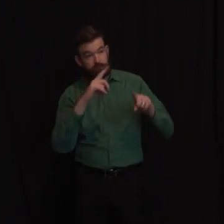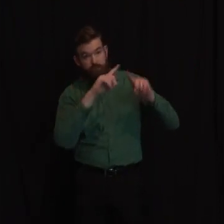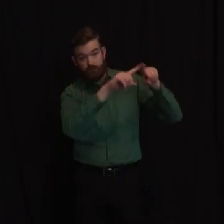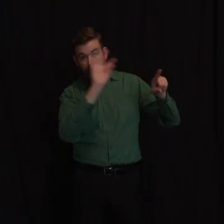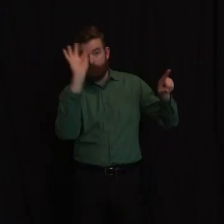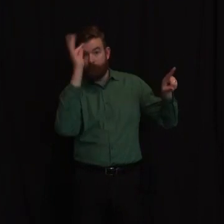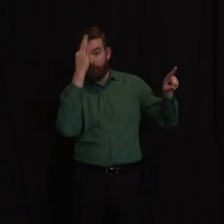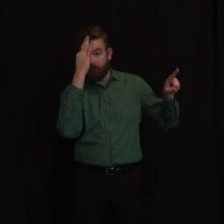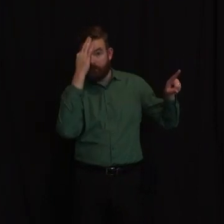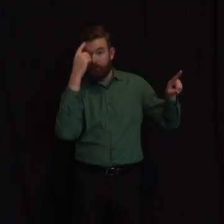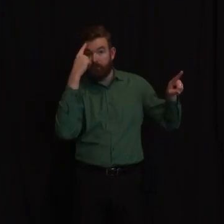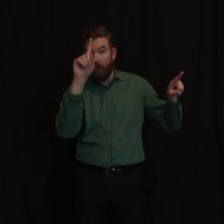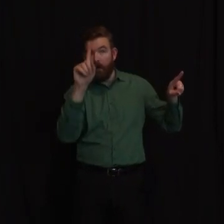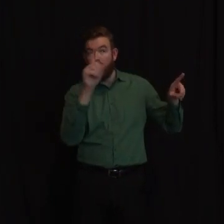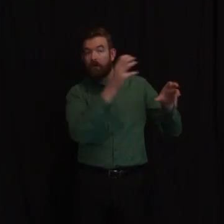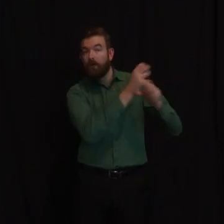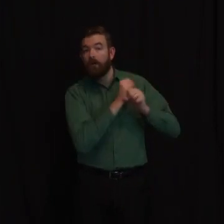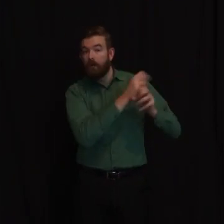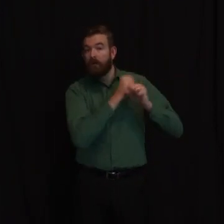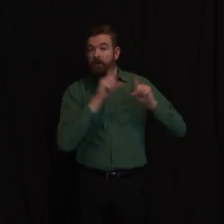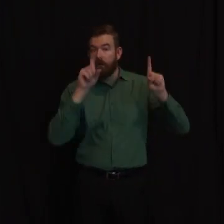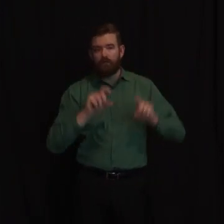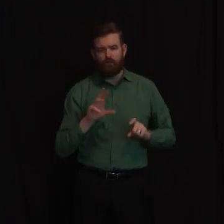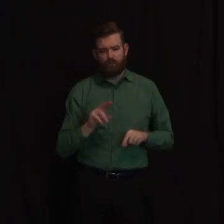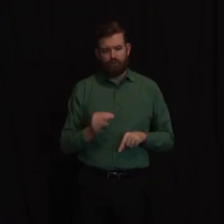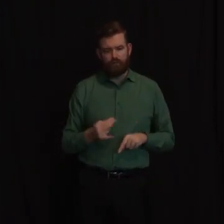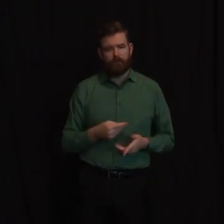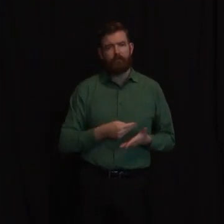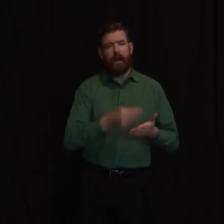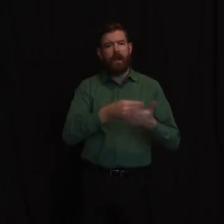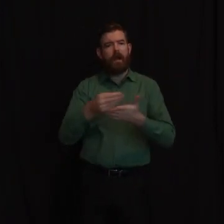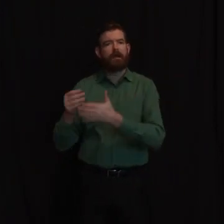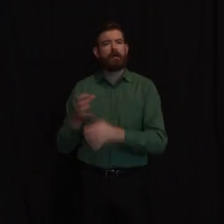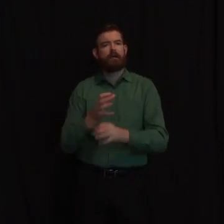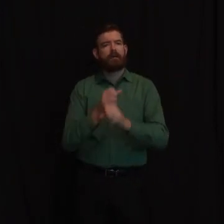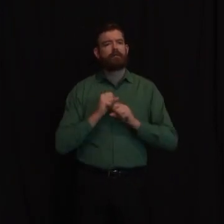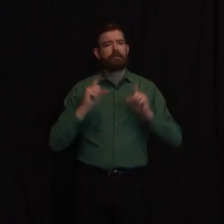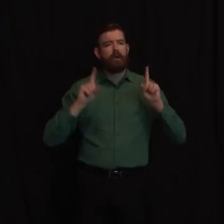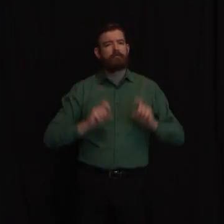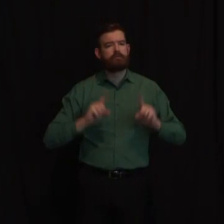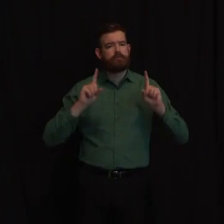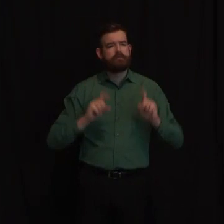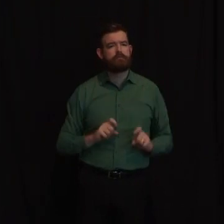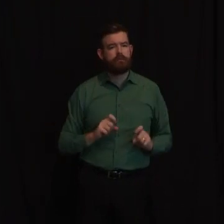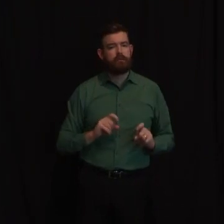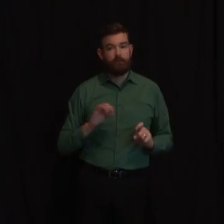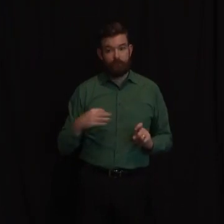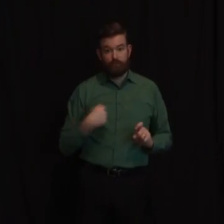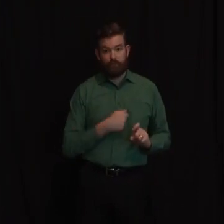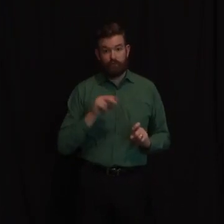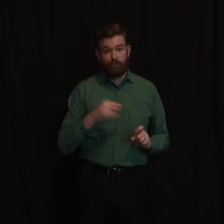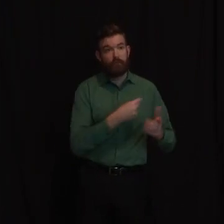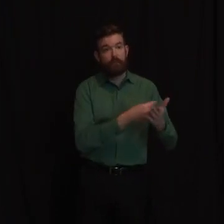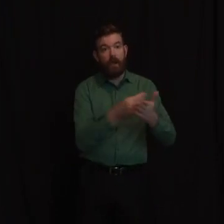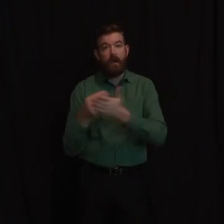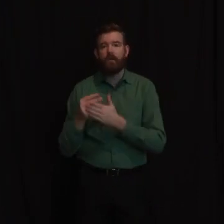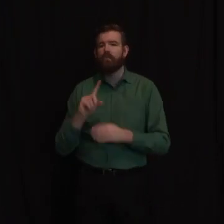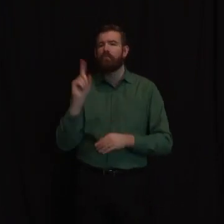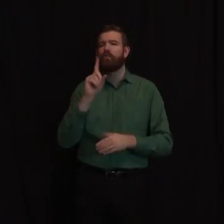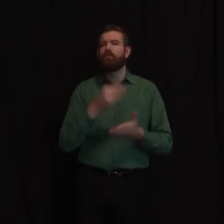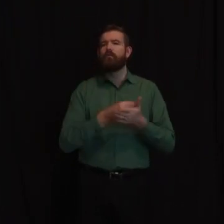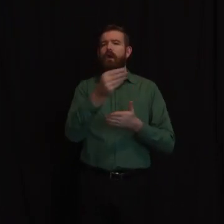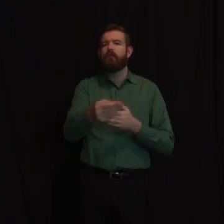making any testing kit purchases itself? If so, from what sources and in what quantities? And down the